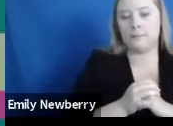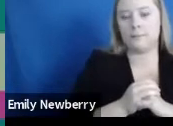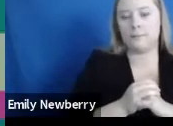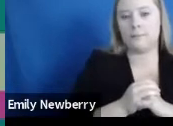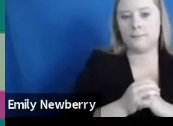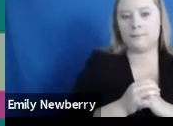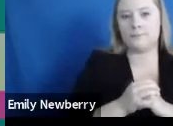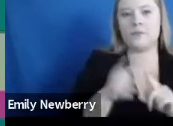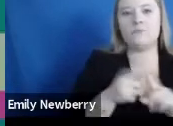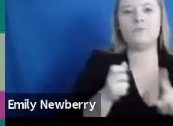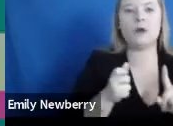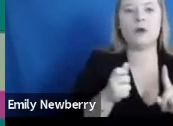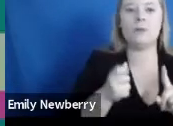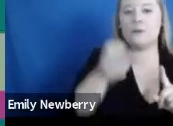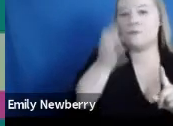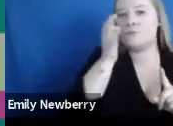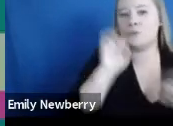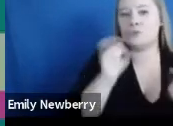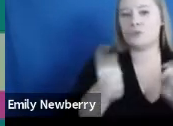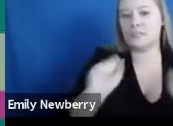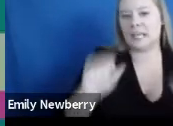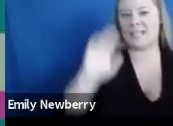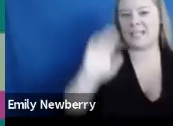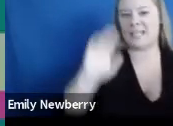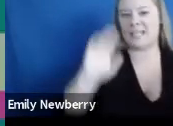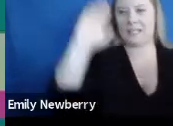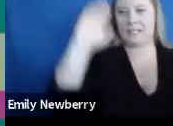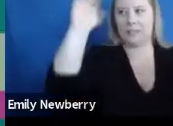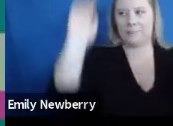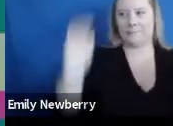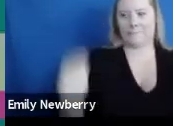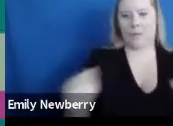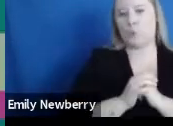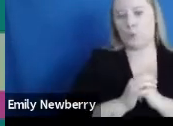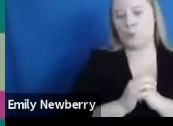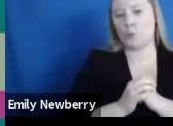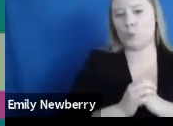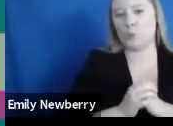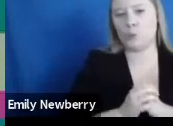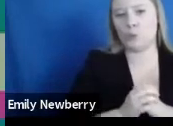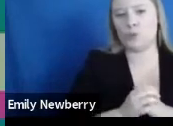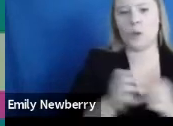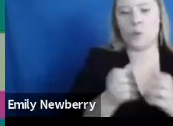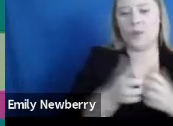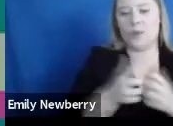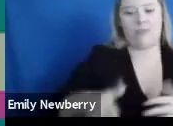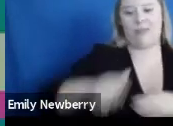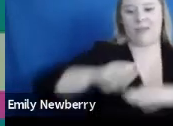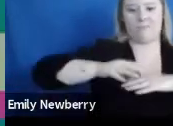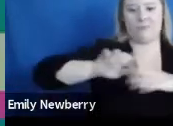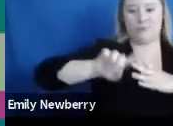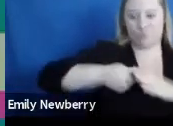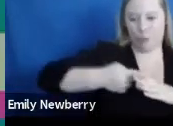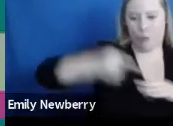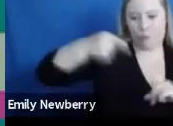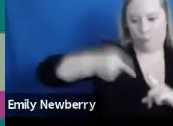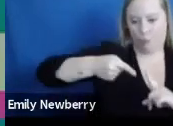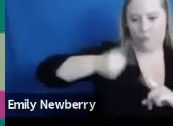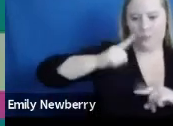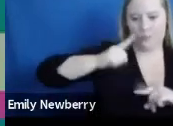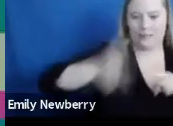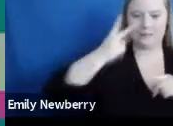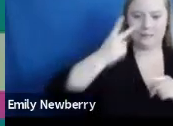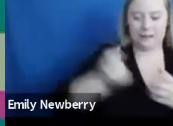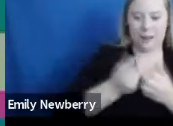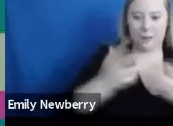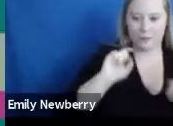from which the future changes can be compared. And so without this baseline, we can't tell what's changing over time. And that's the importance of